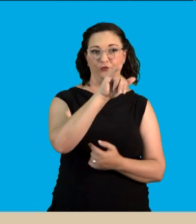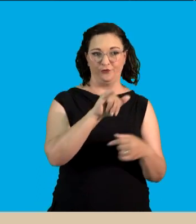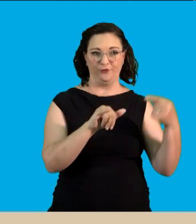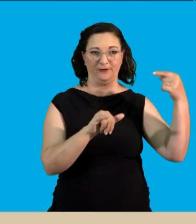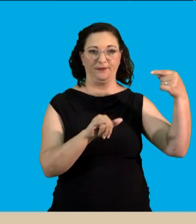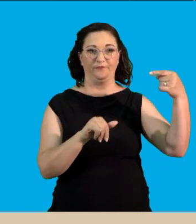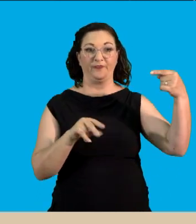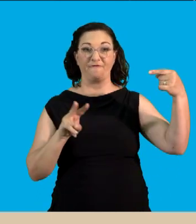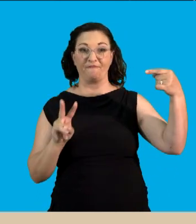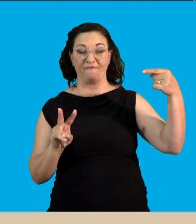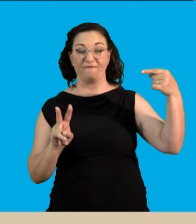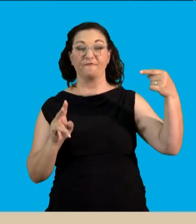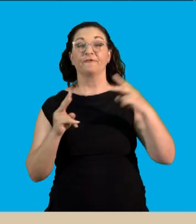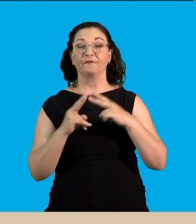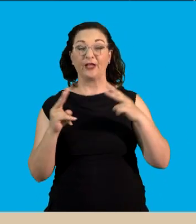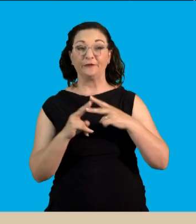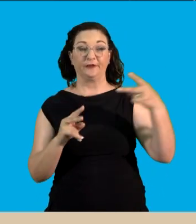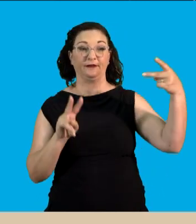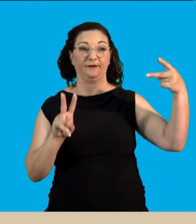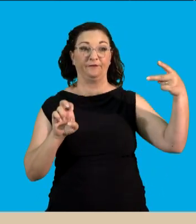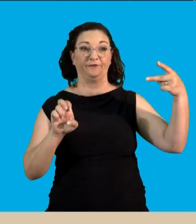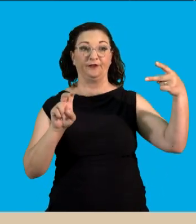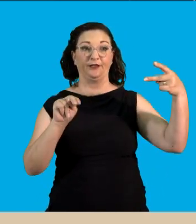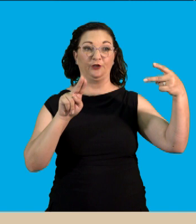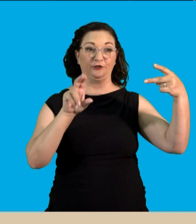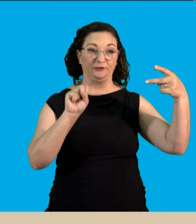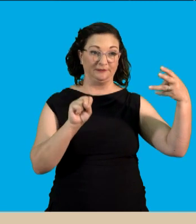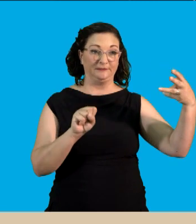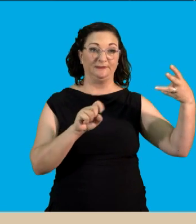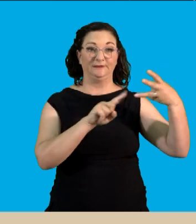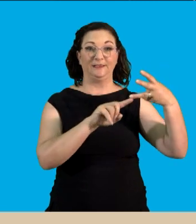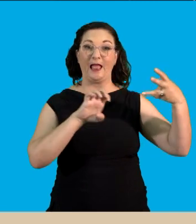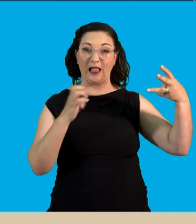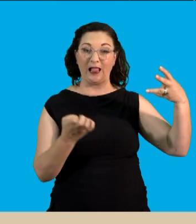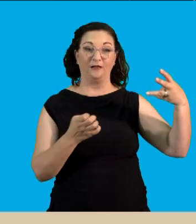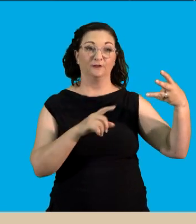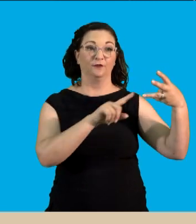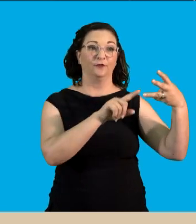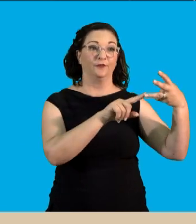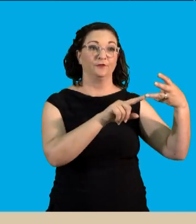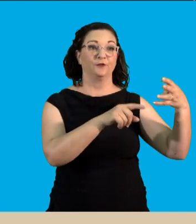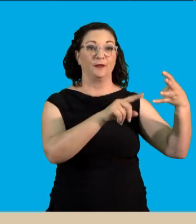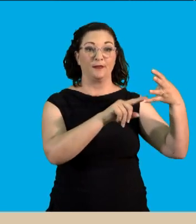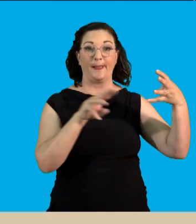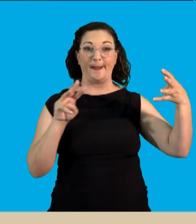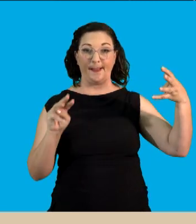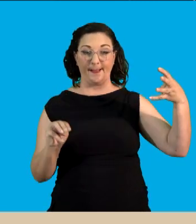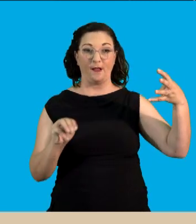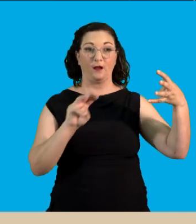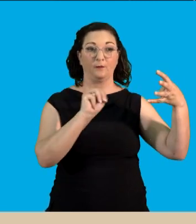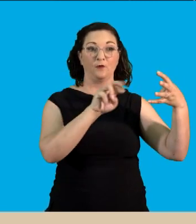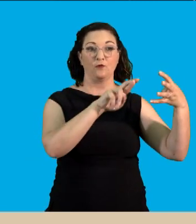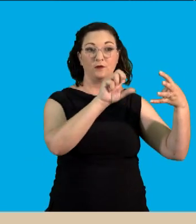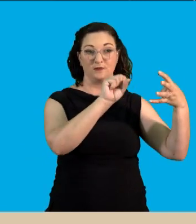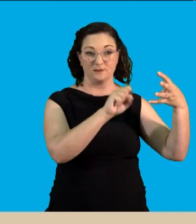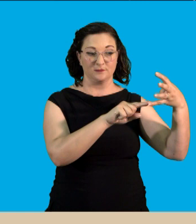then very capital letter V for Venus, and then elderly capital letter E for Earth, and then mother capital